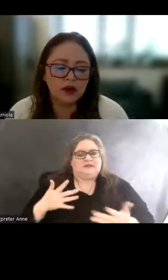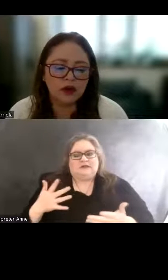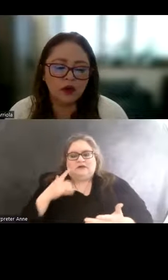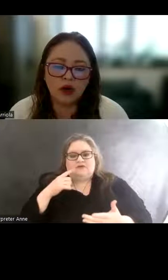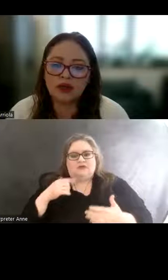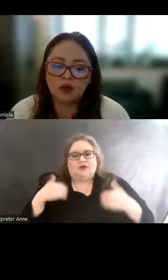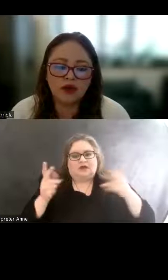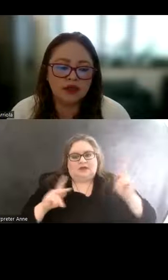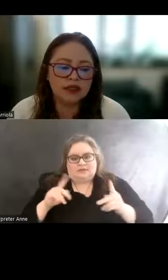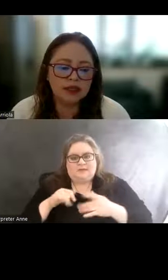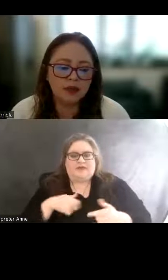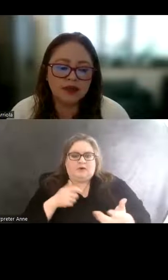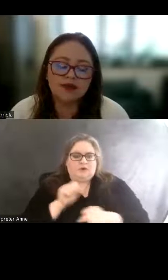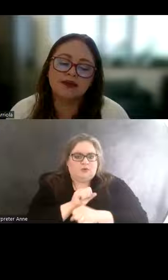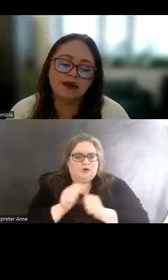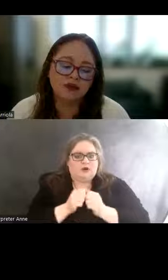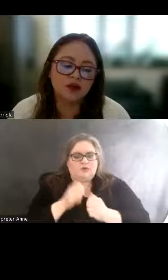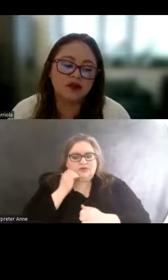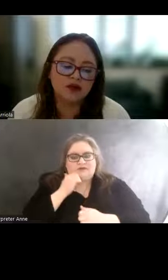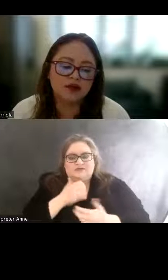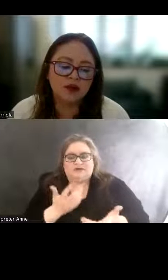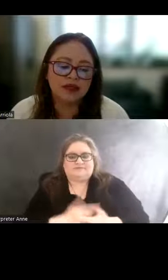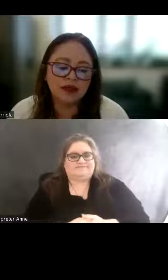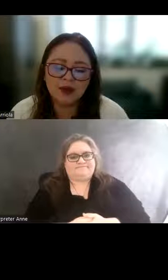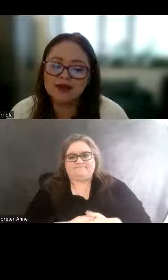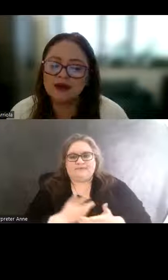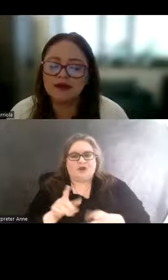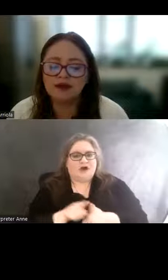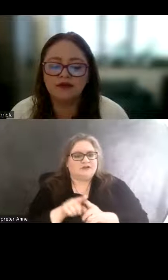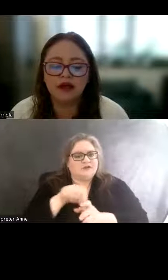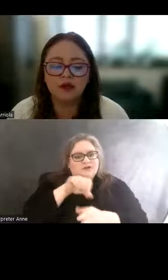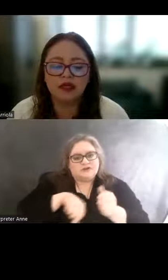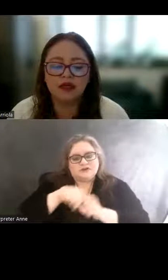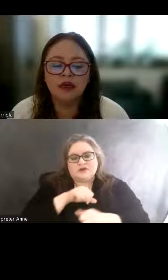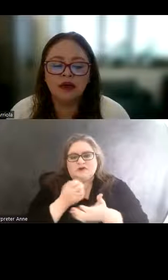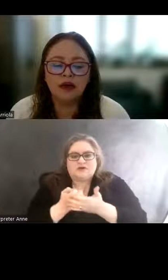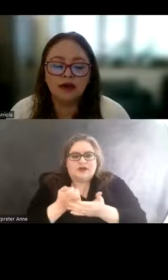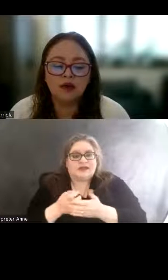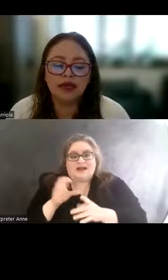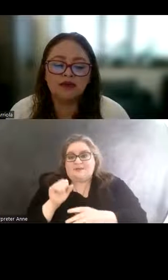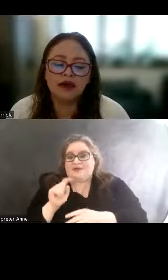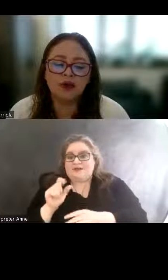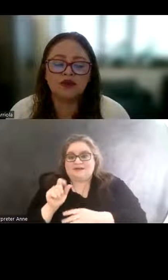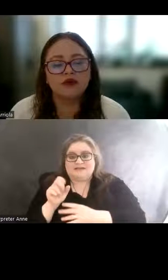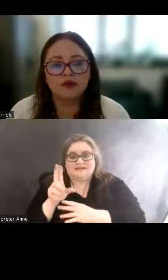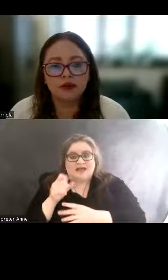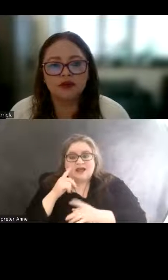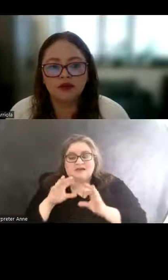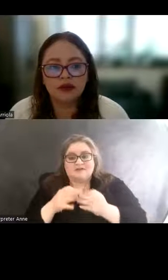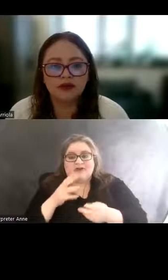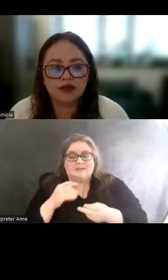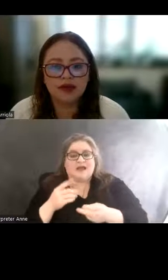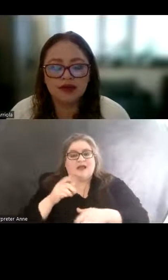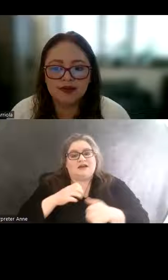that we are working with on a daily basis, as well as the socioeconomic status of the family, and environmental and